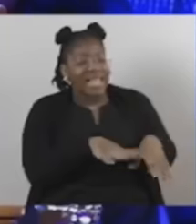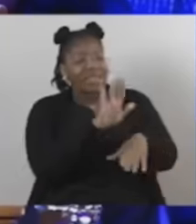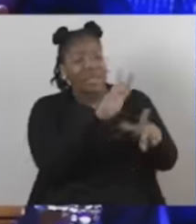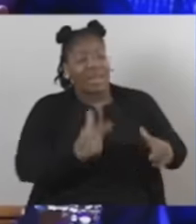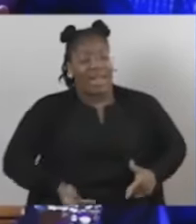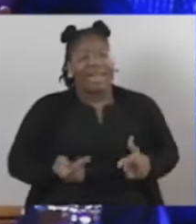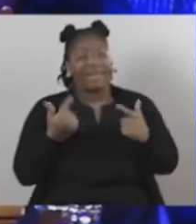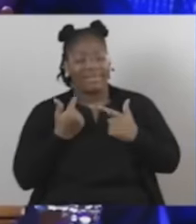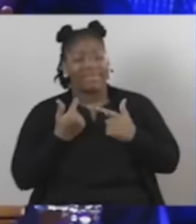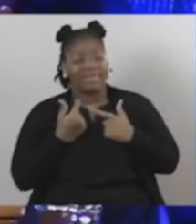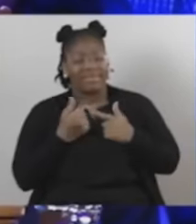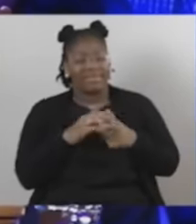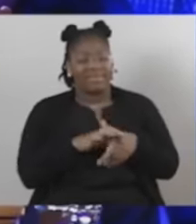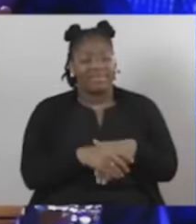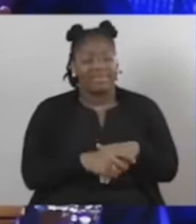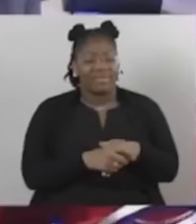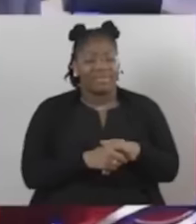life.